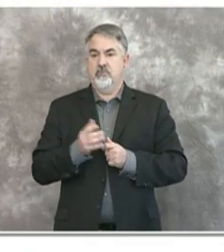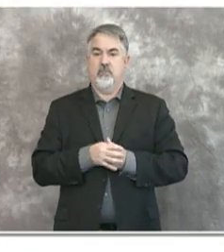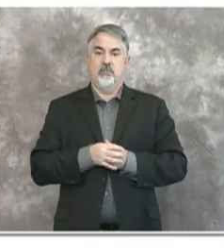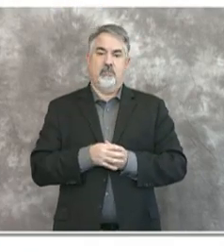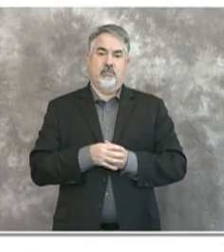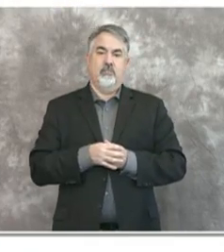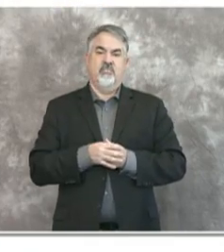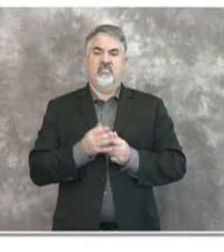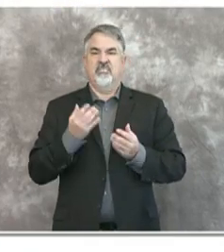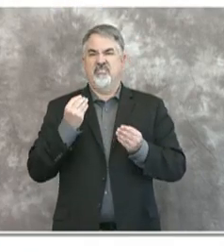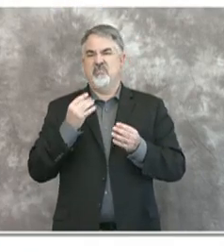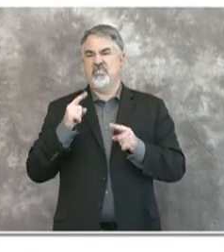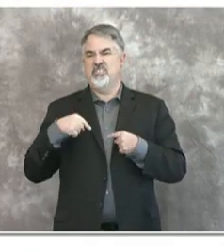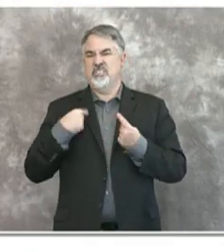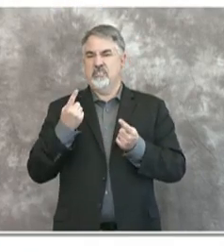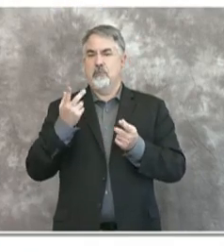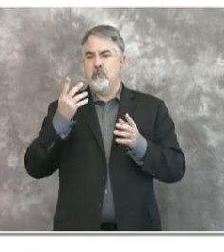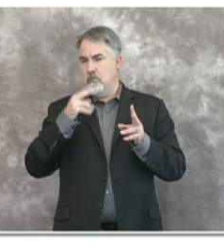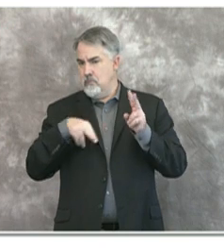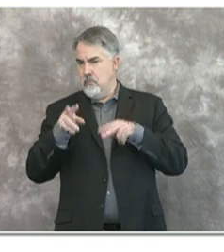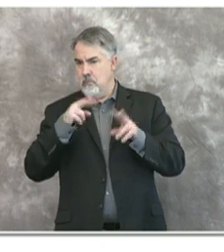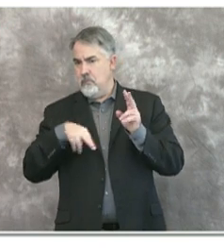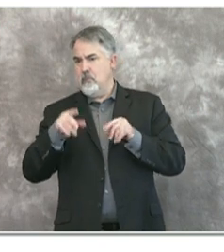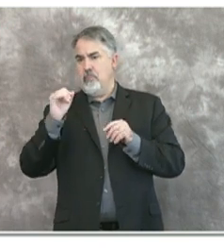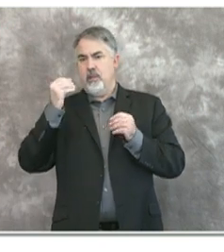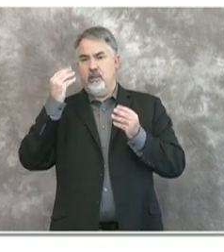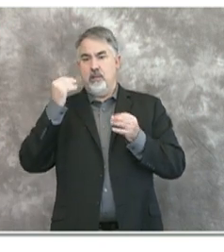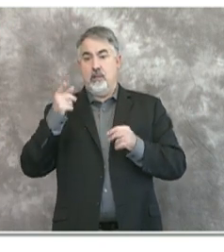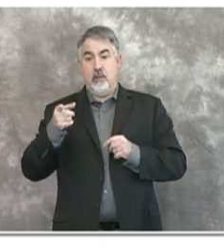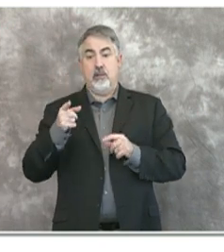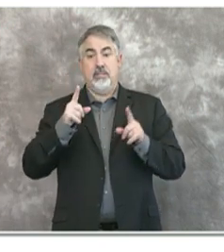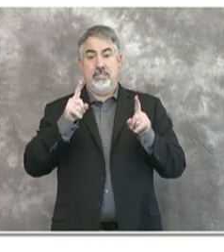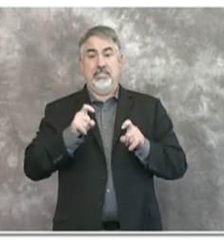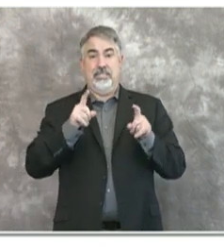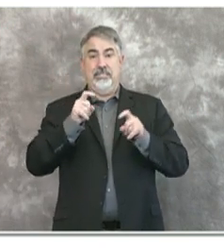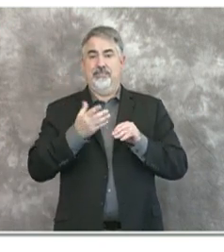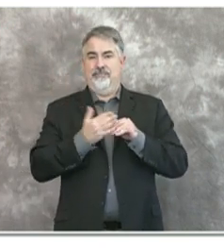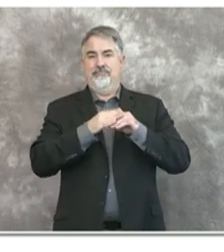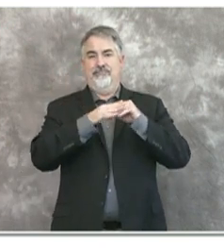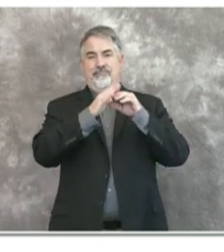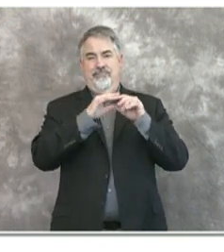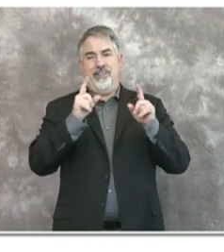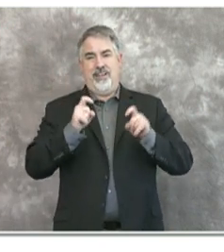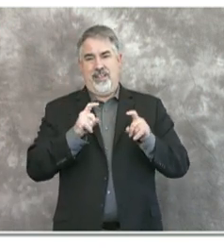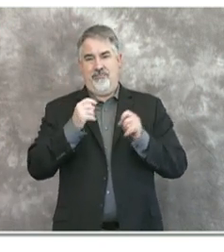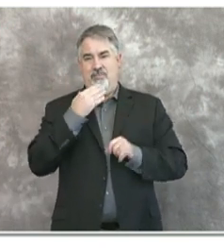we are excited that our testing numbers are increasing with a total of